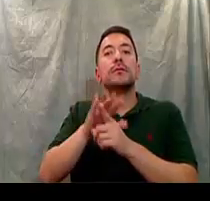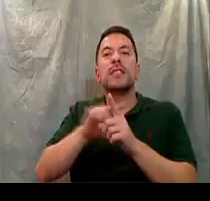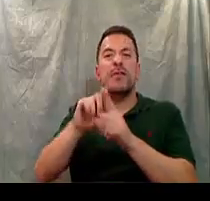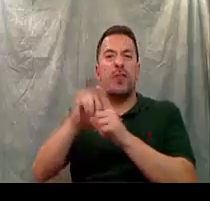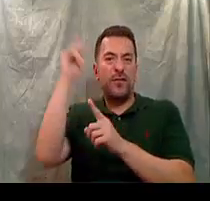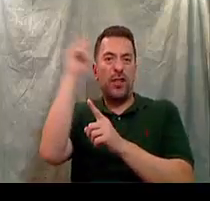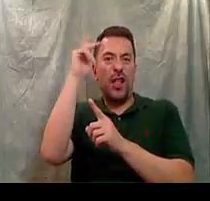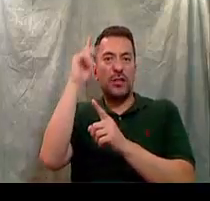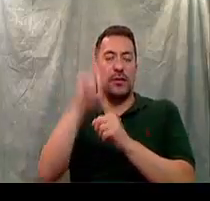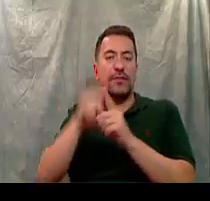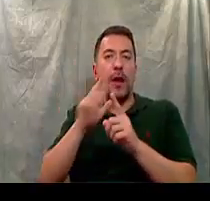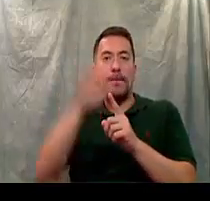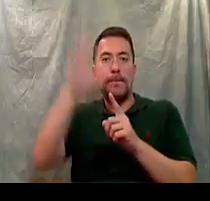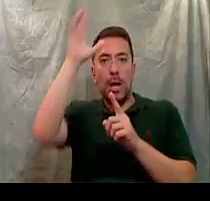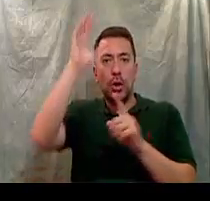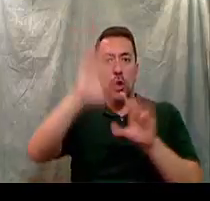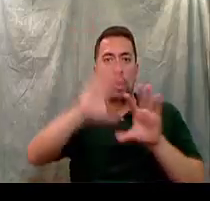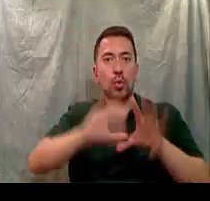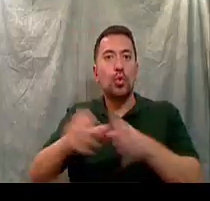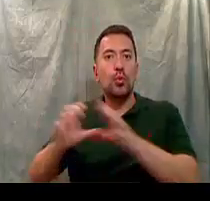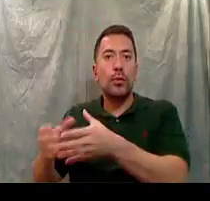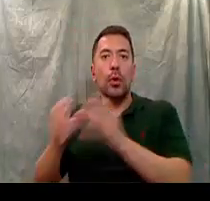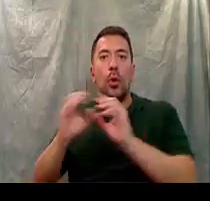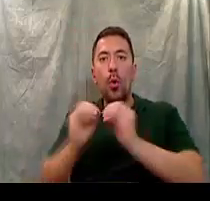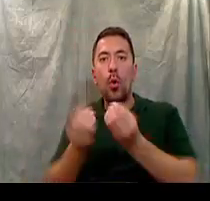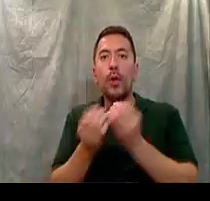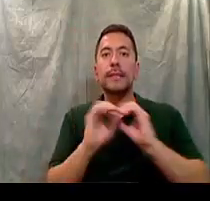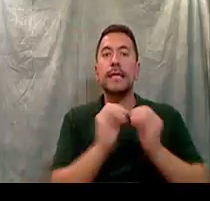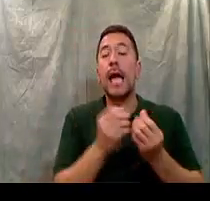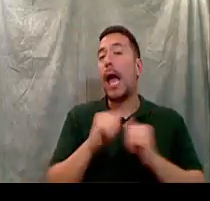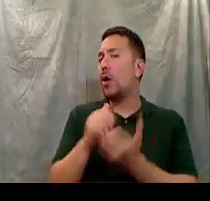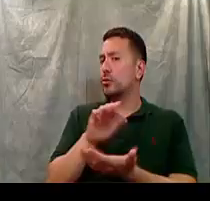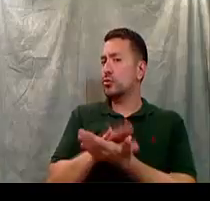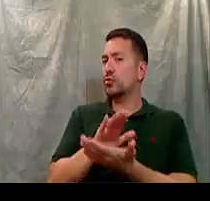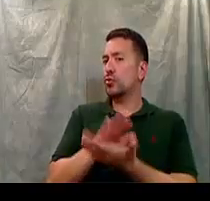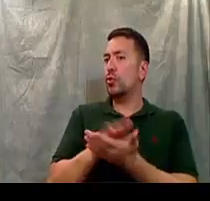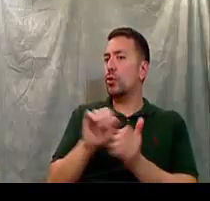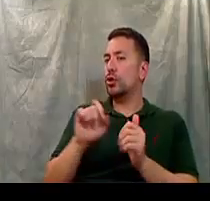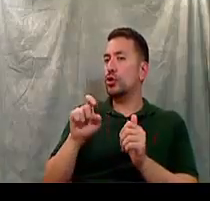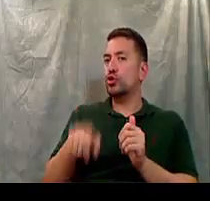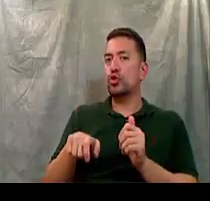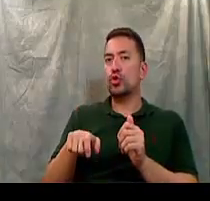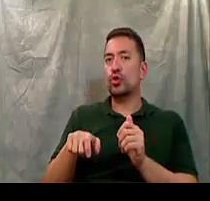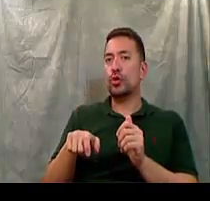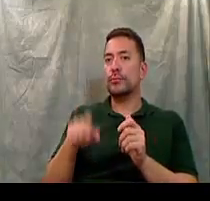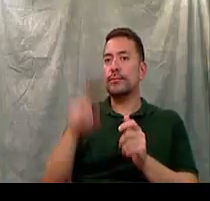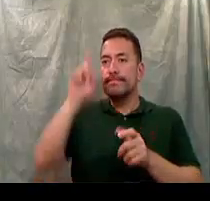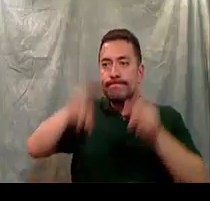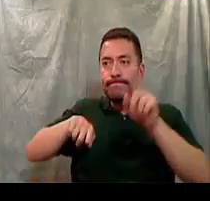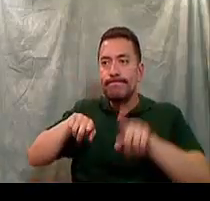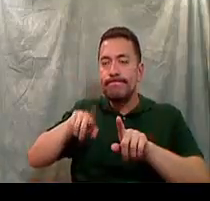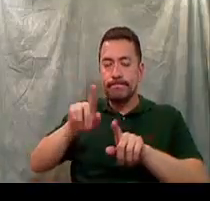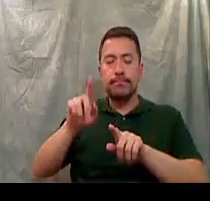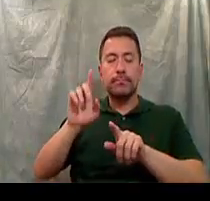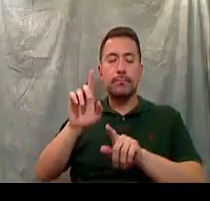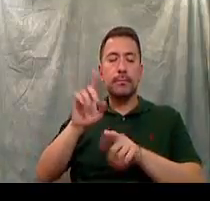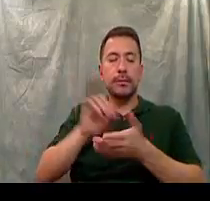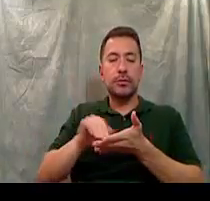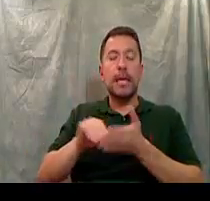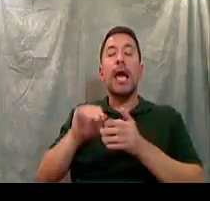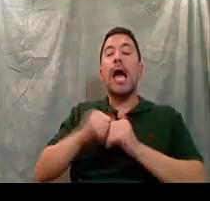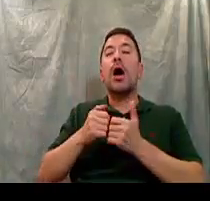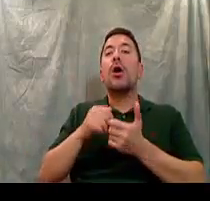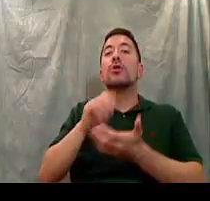parent group organizations about how schools should collaborate across how schools